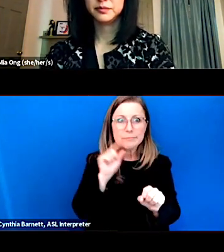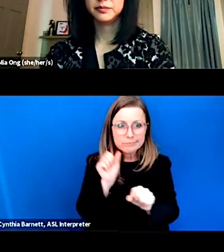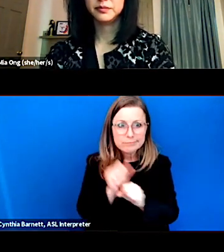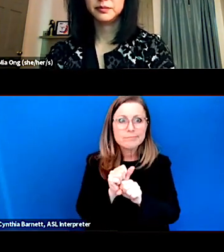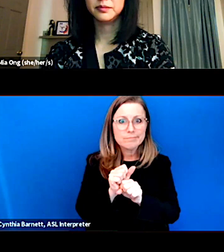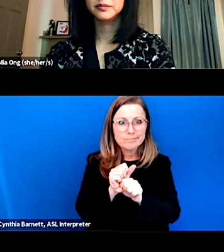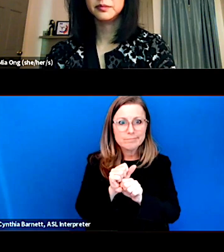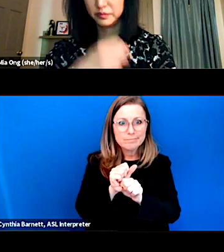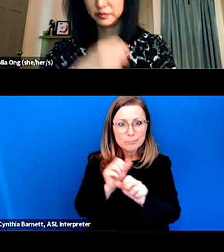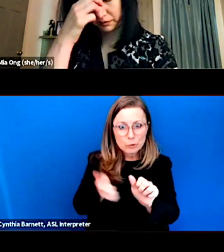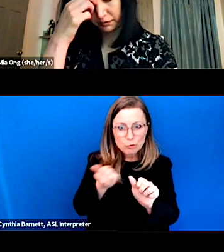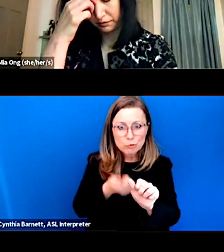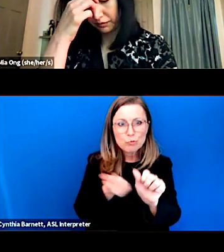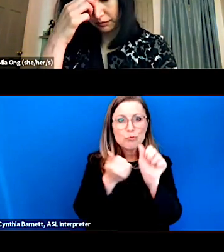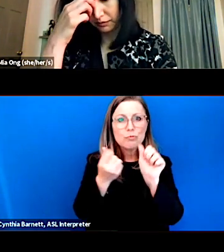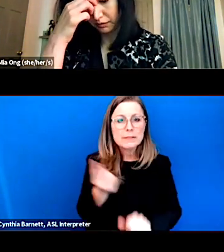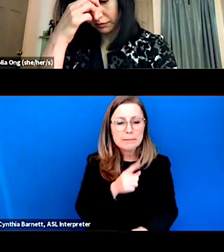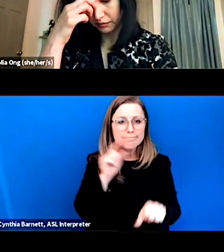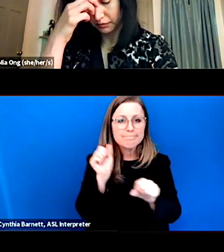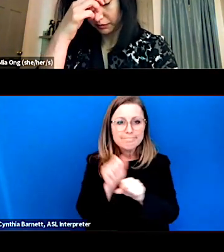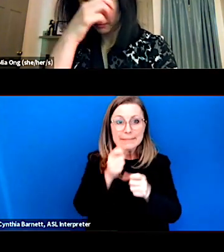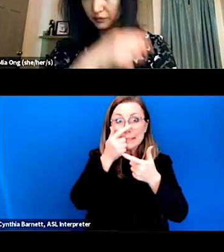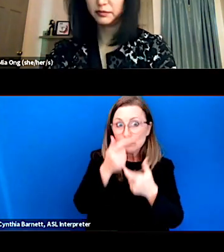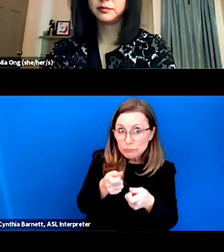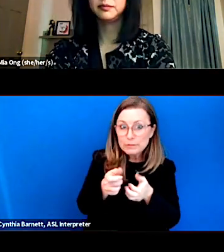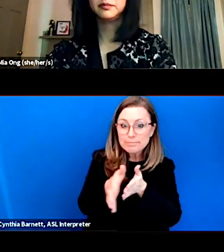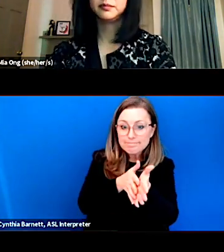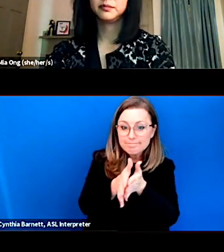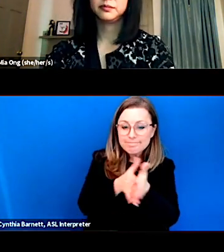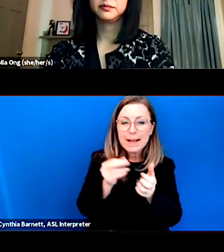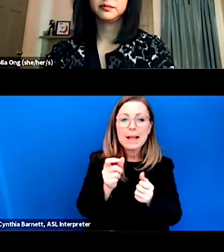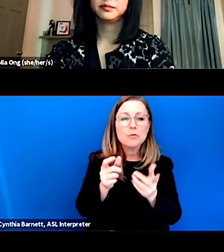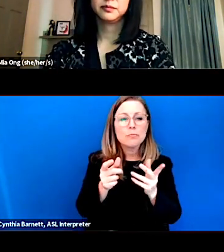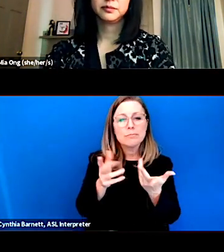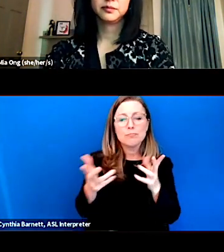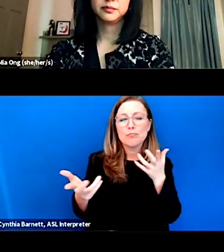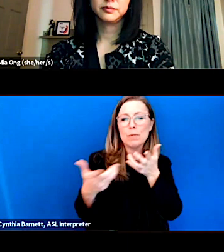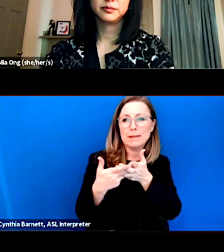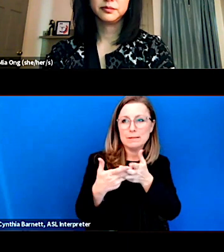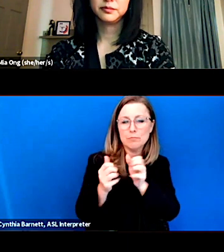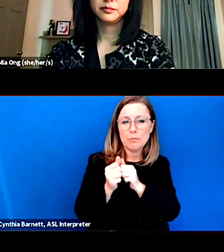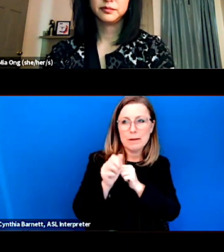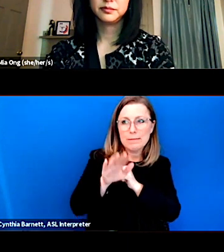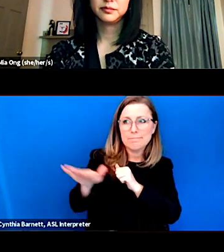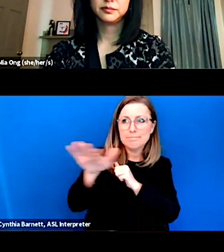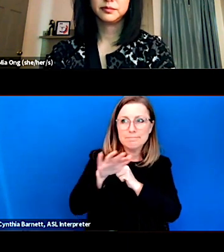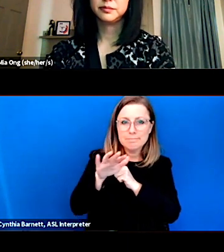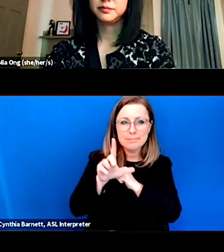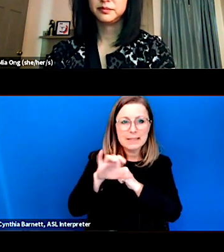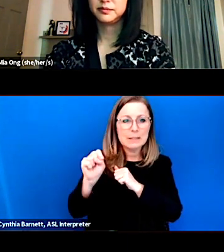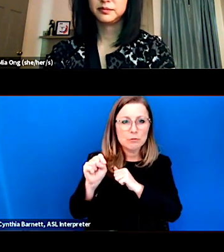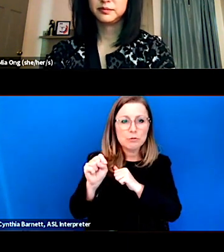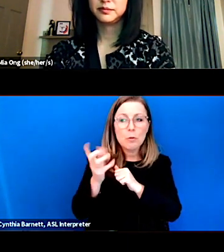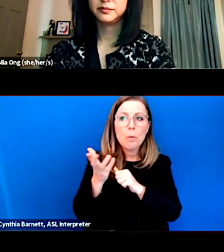is relevant for the gaps of the literature. So narrow down